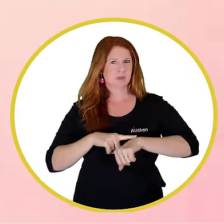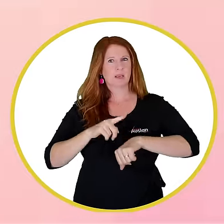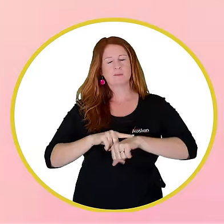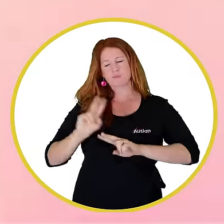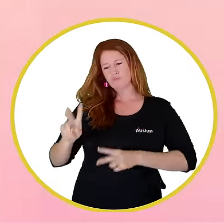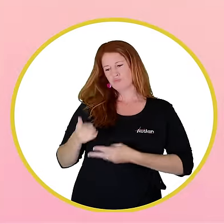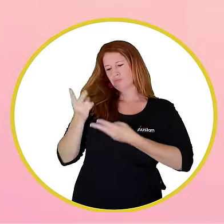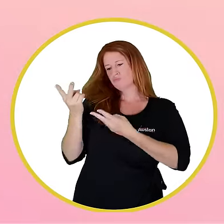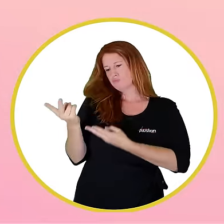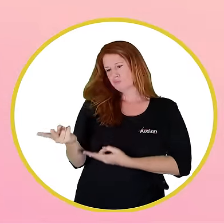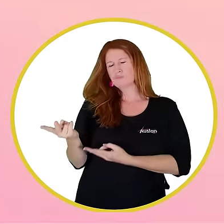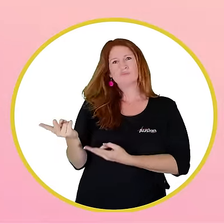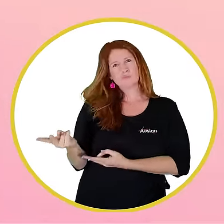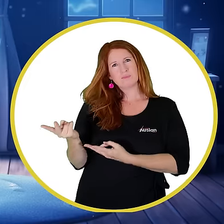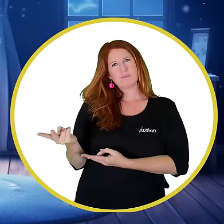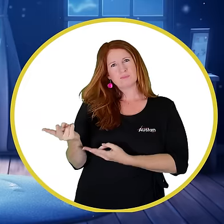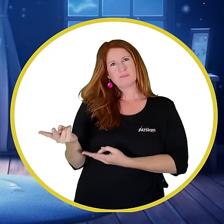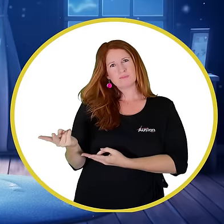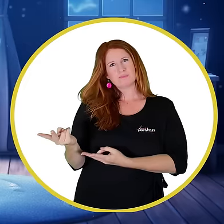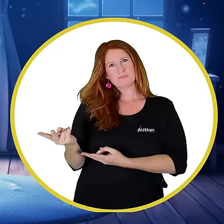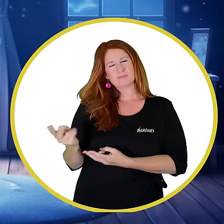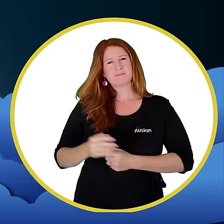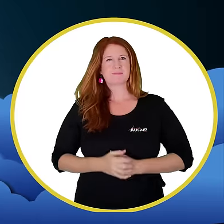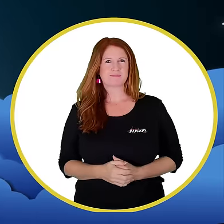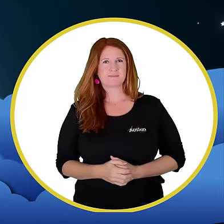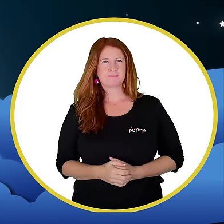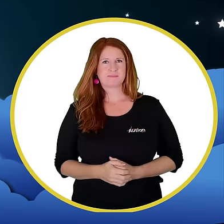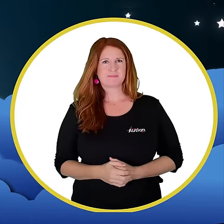It's time to rest a while. Tired.